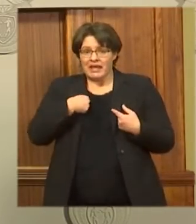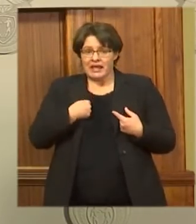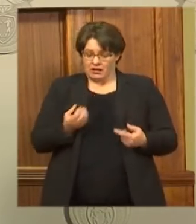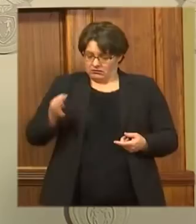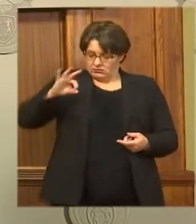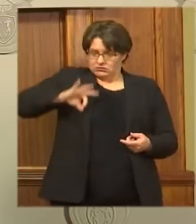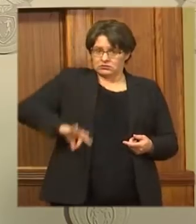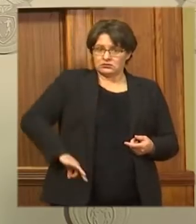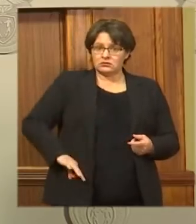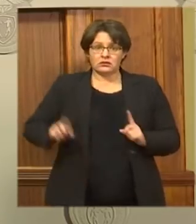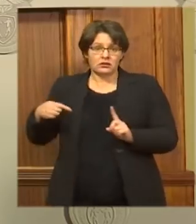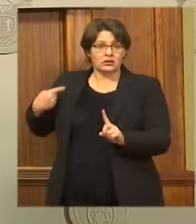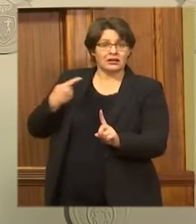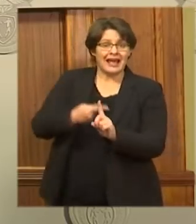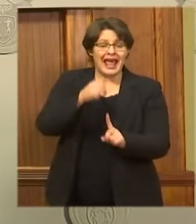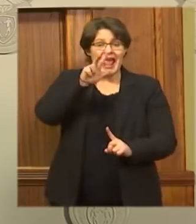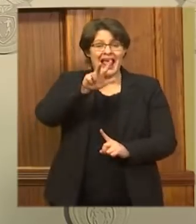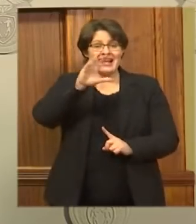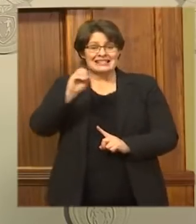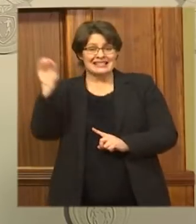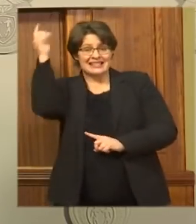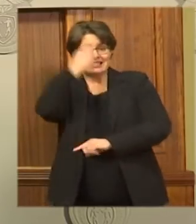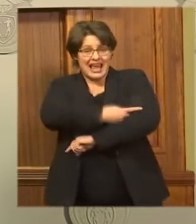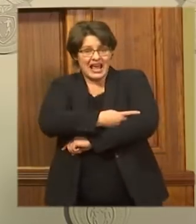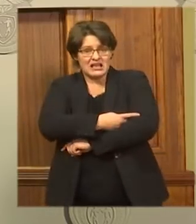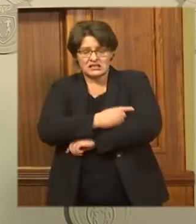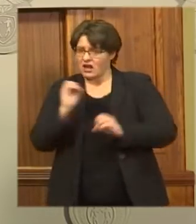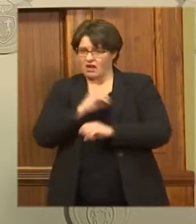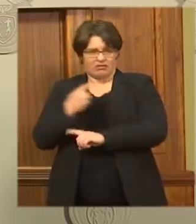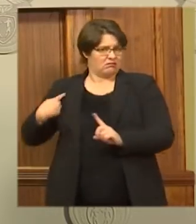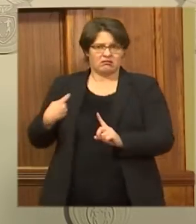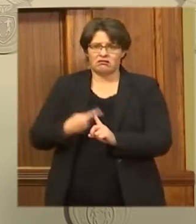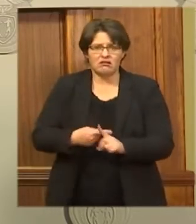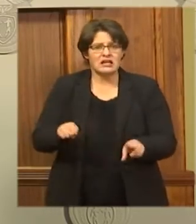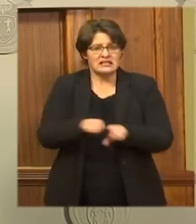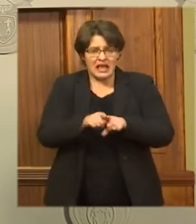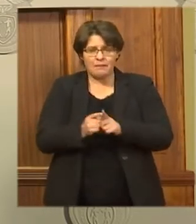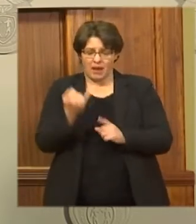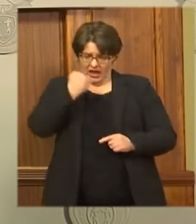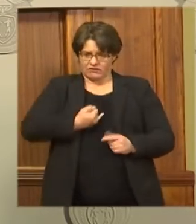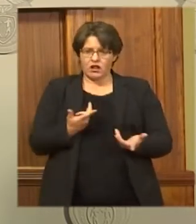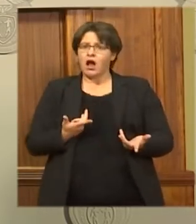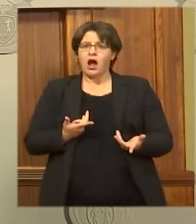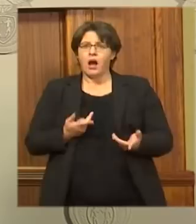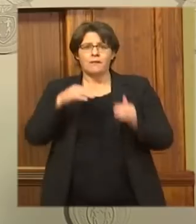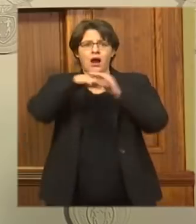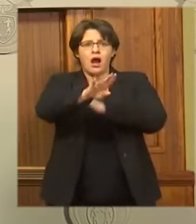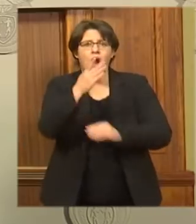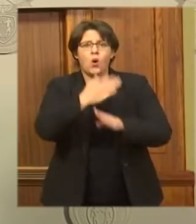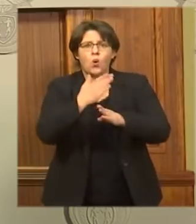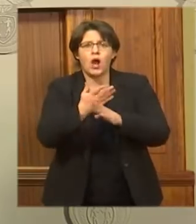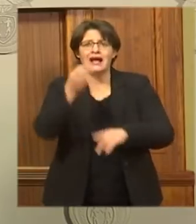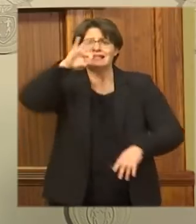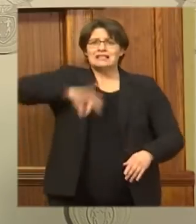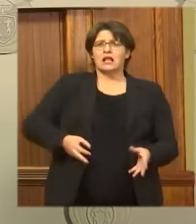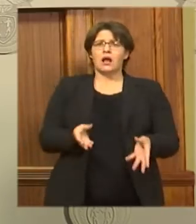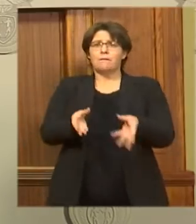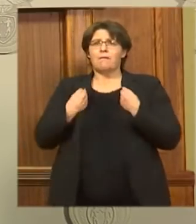earned any income or revenue, and individuals who have not had any